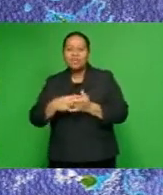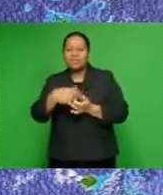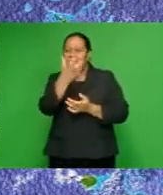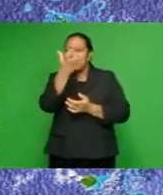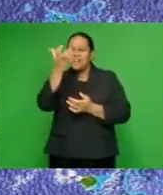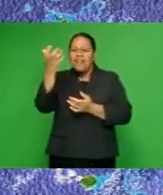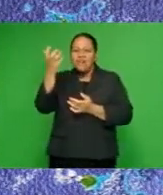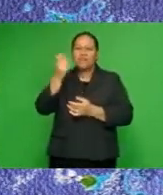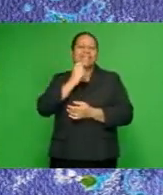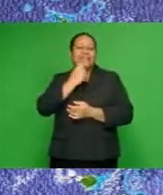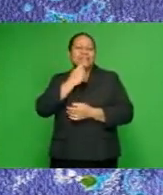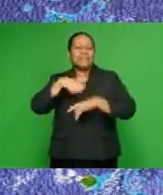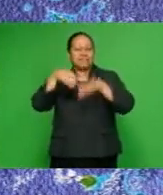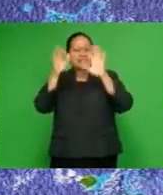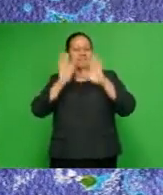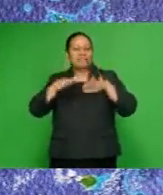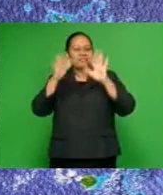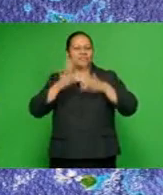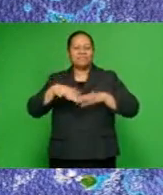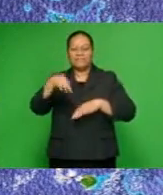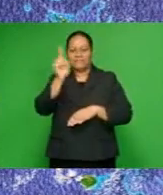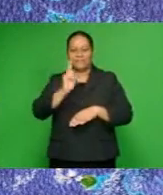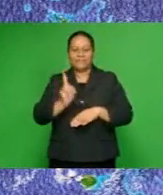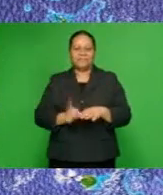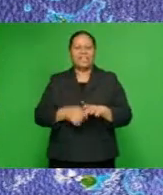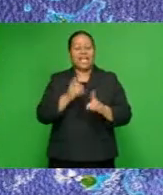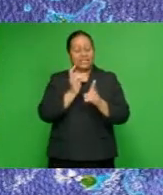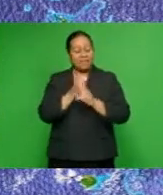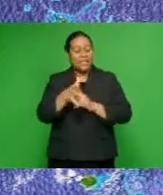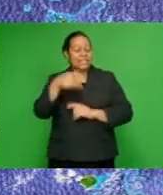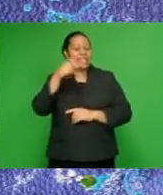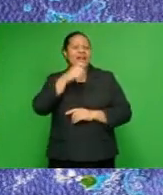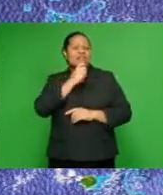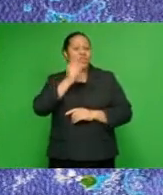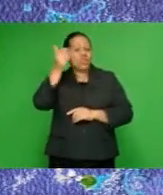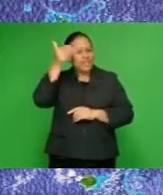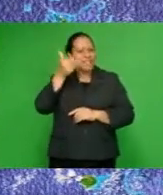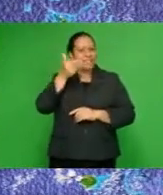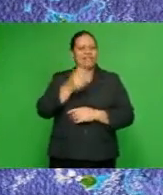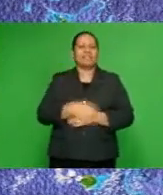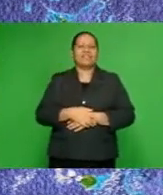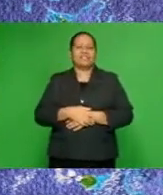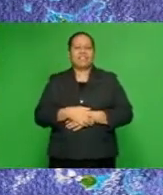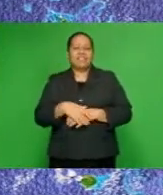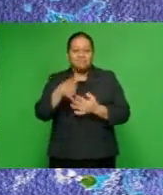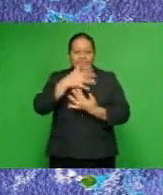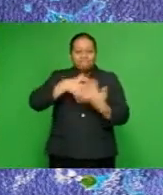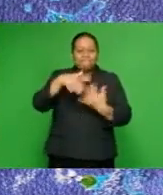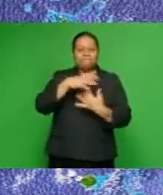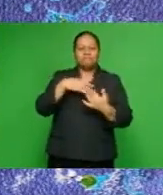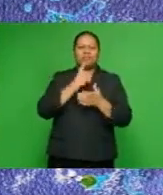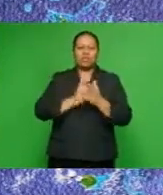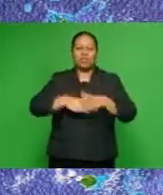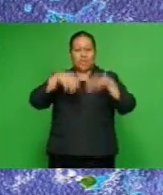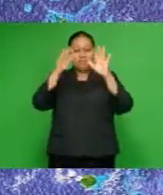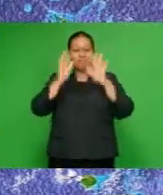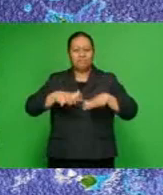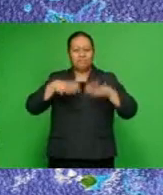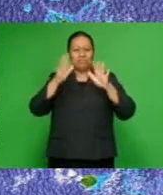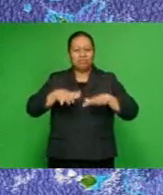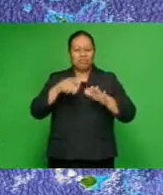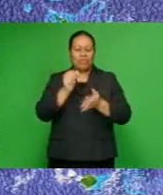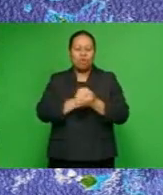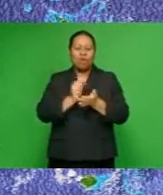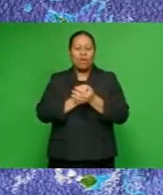with some showers and isolated thunderstorms, especially in the afternoon and evening. Isolated heavy falls are possible, cool at